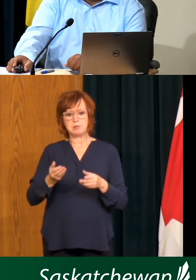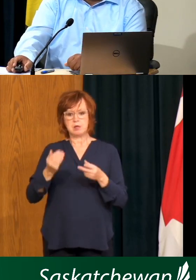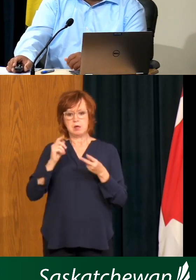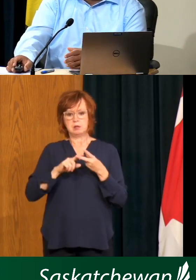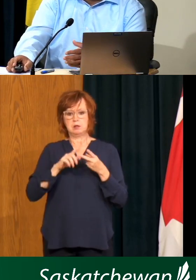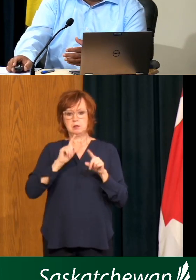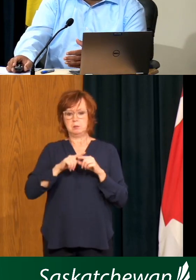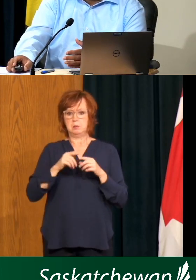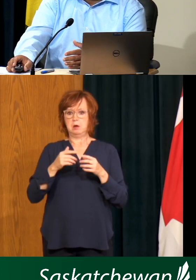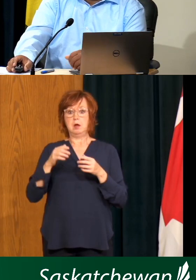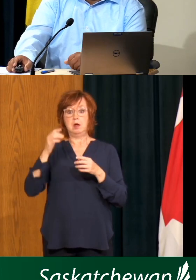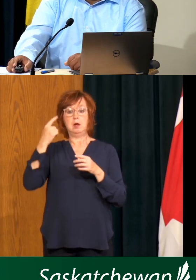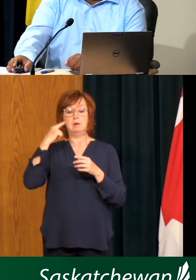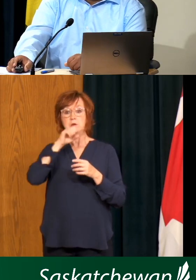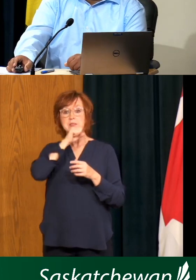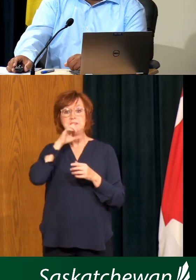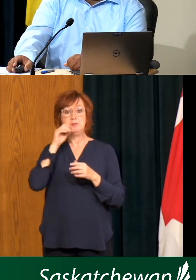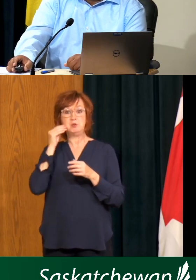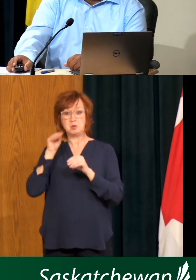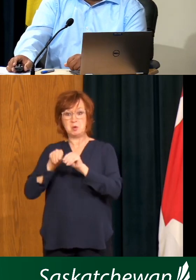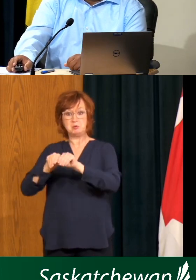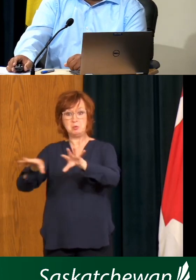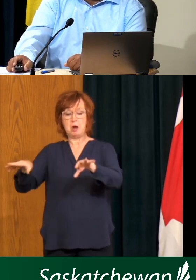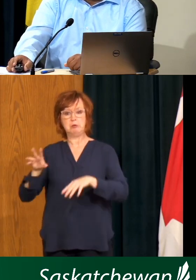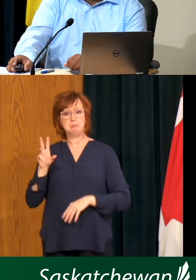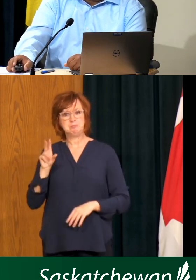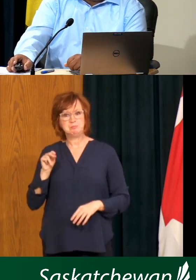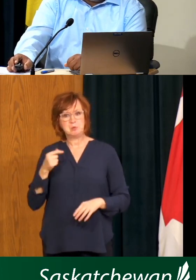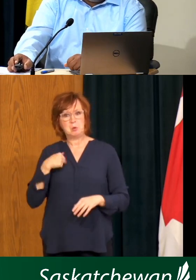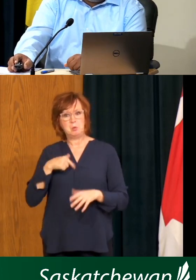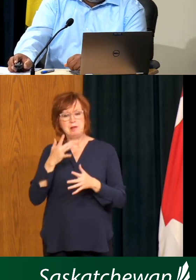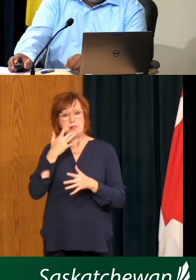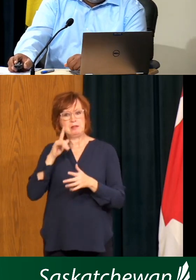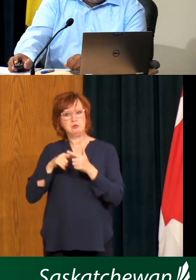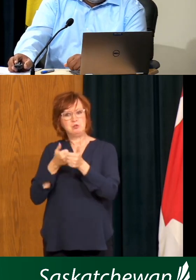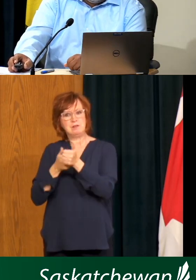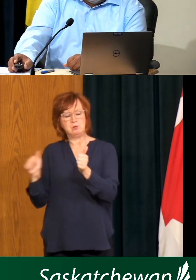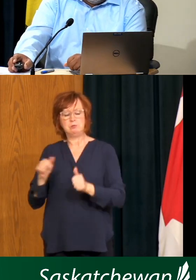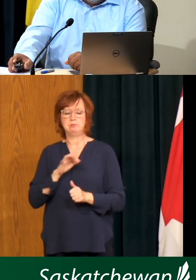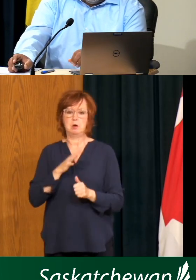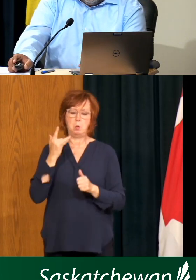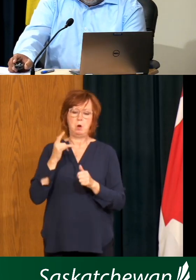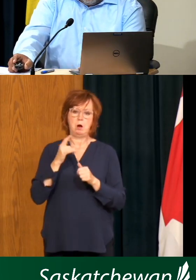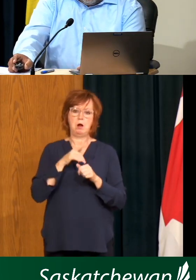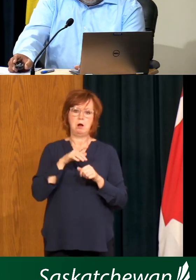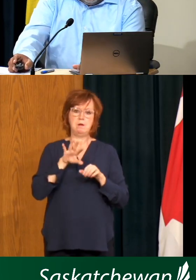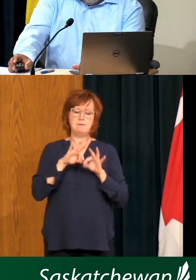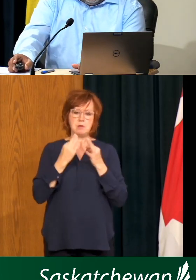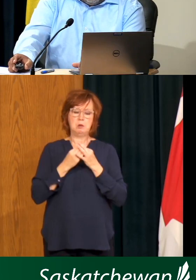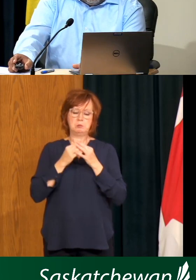of loved ones in terms of complying with all the recommendations for visiting.